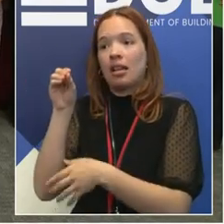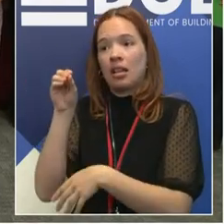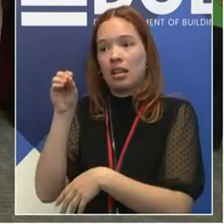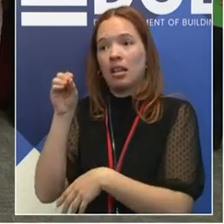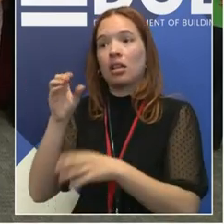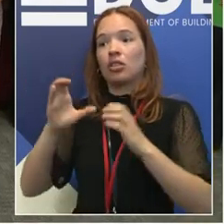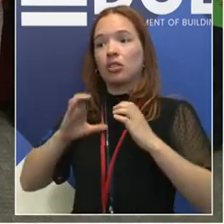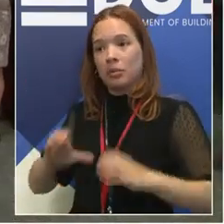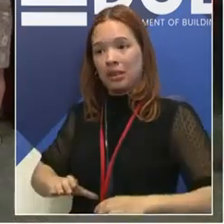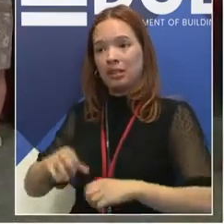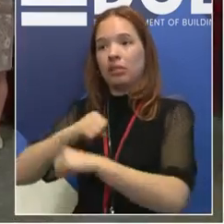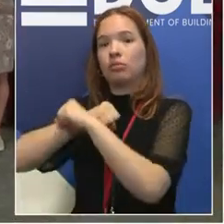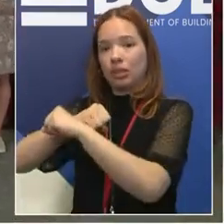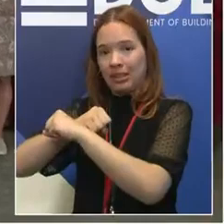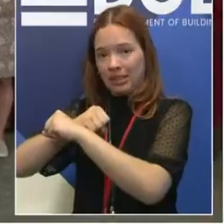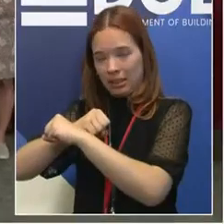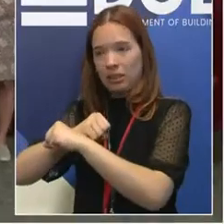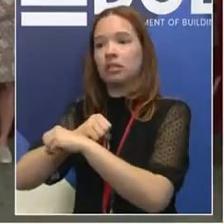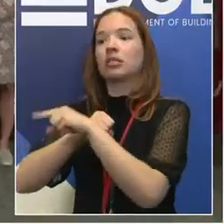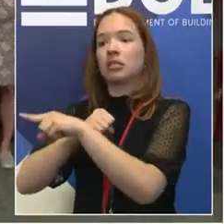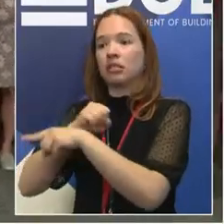a big round of applause.